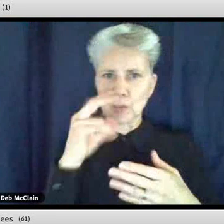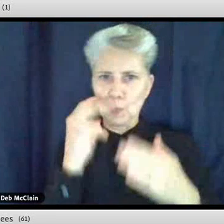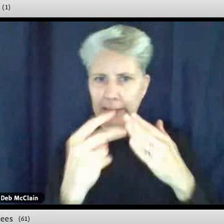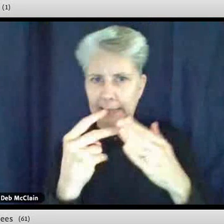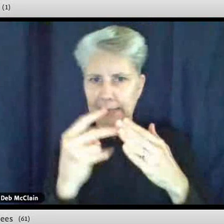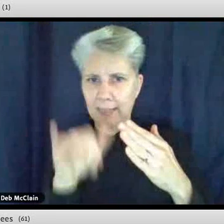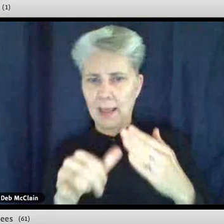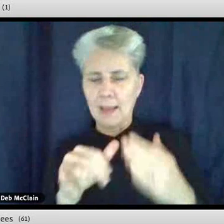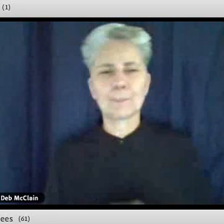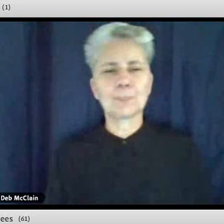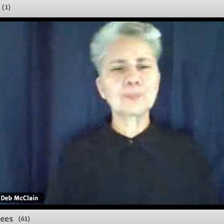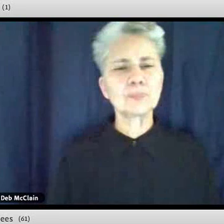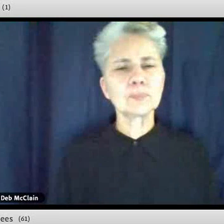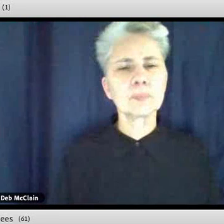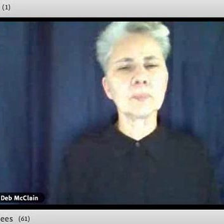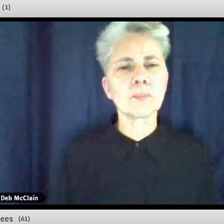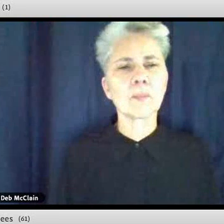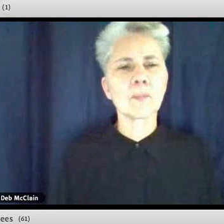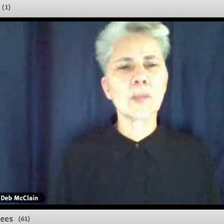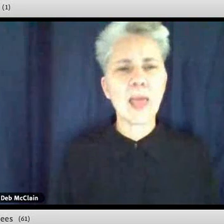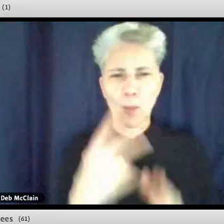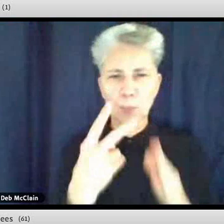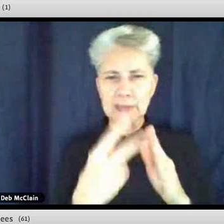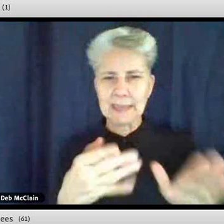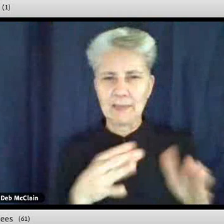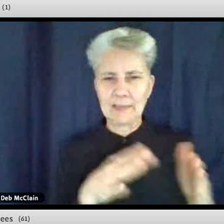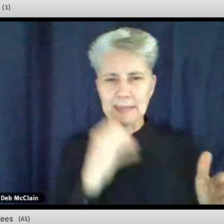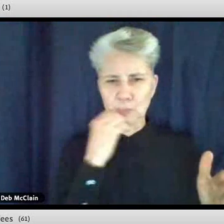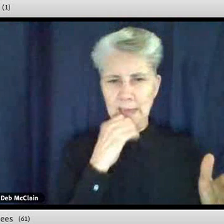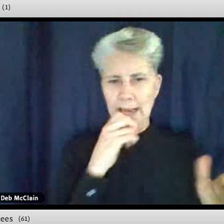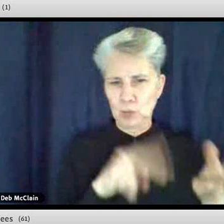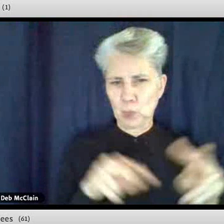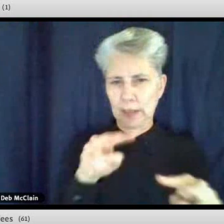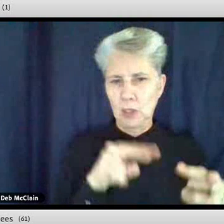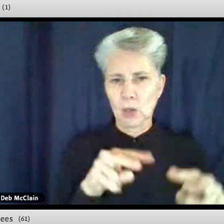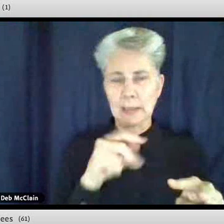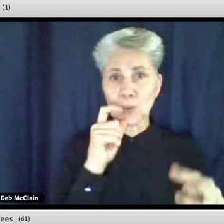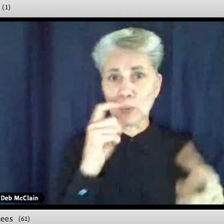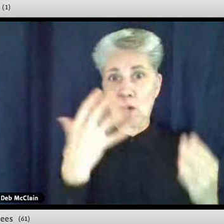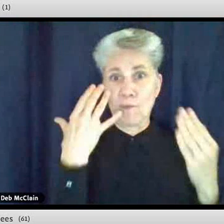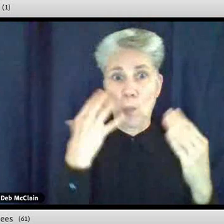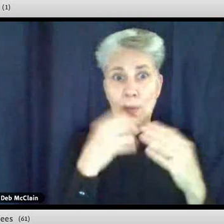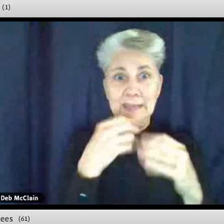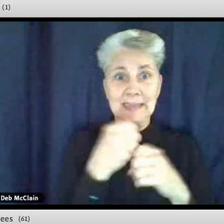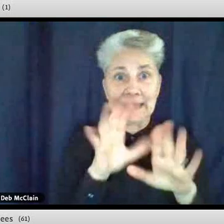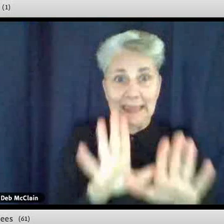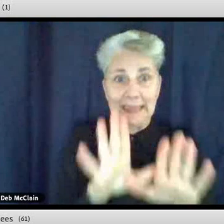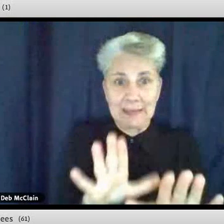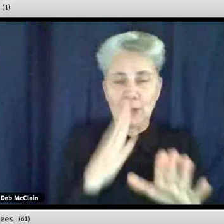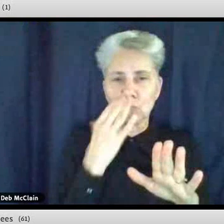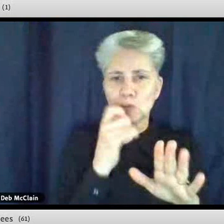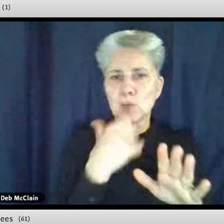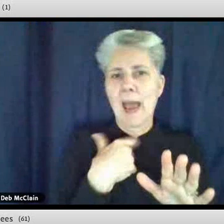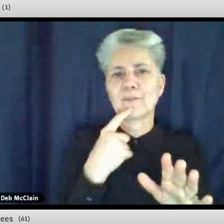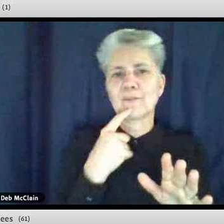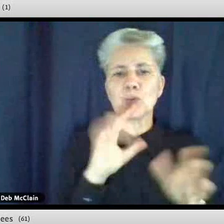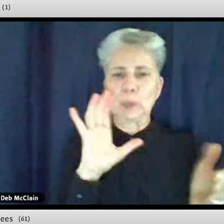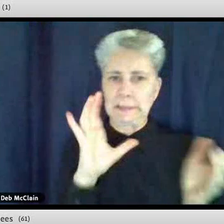predicting. This is predicting the deaths per day, and you can look at it over time. Again, don't get overwhelmed